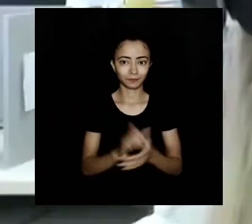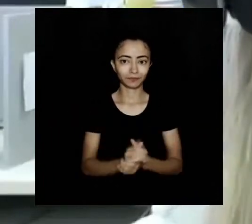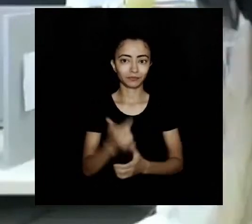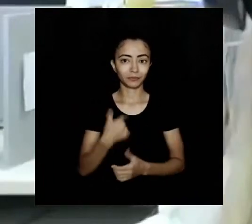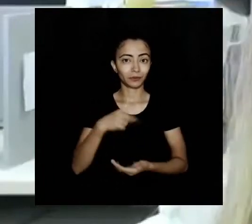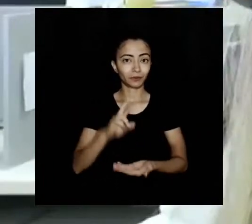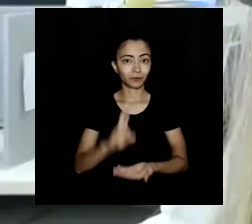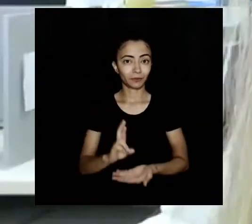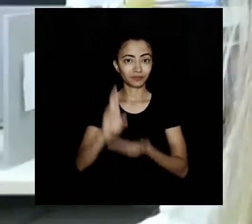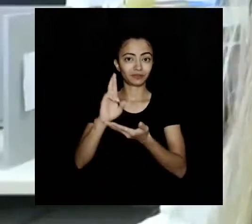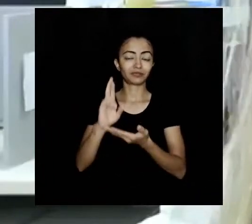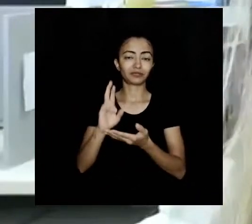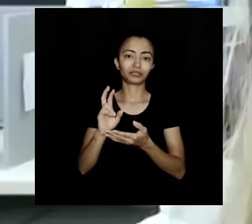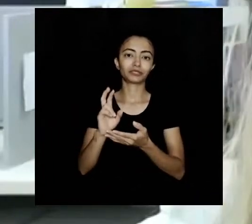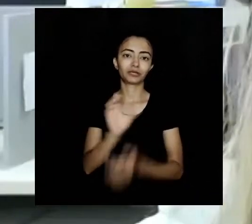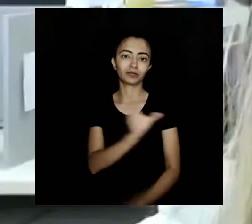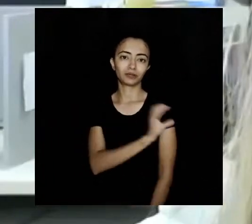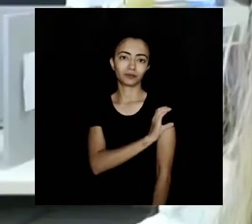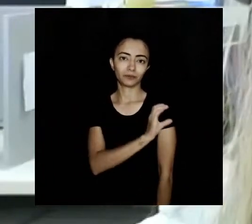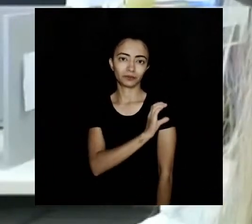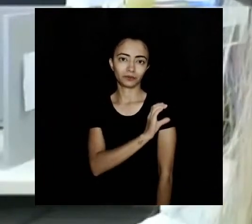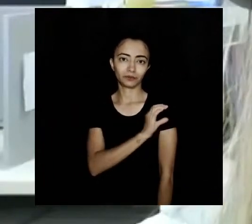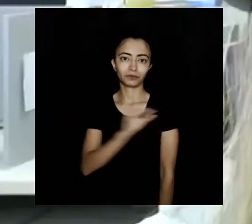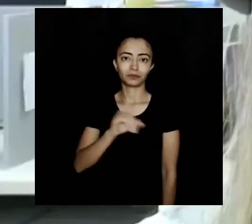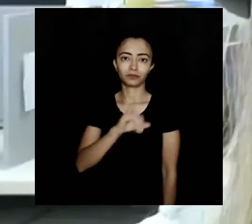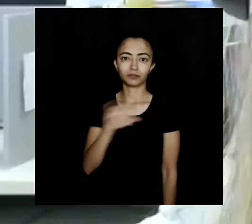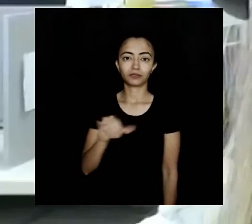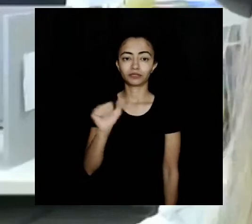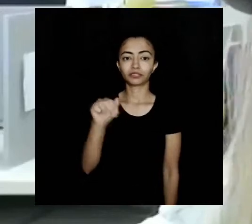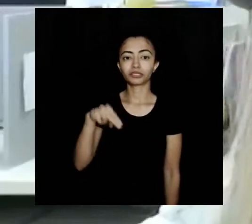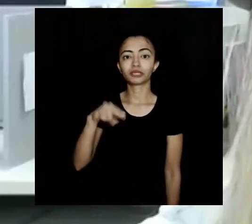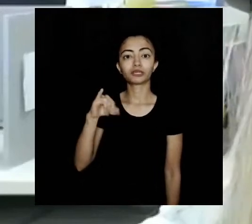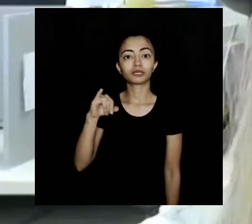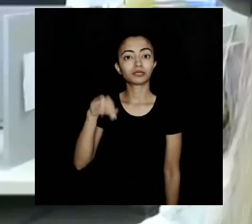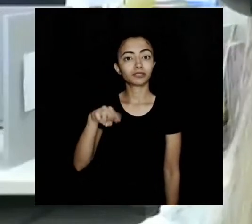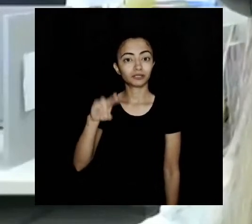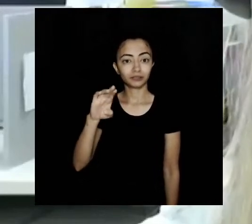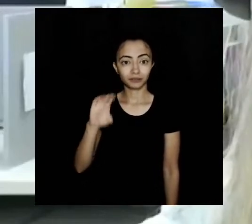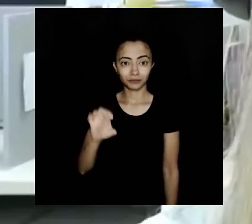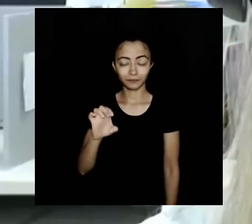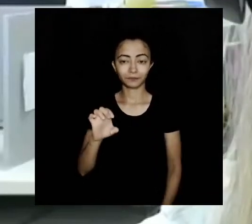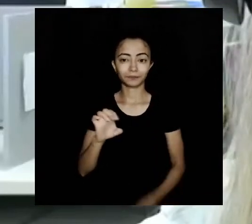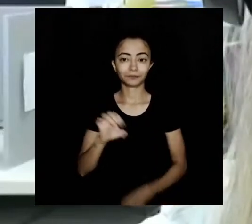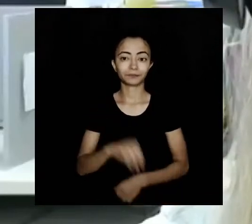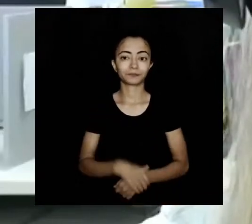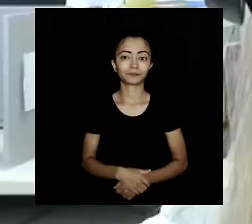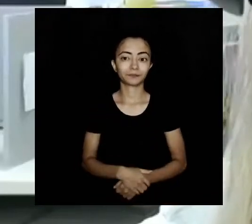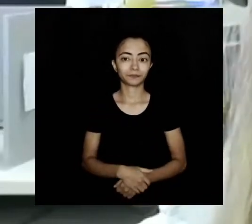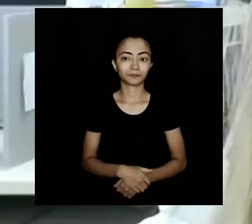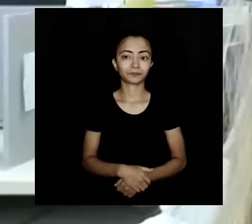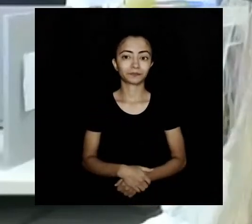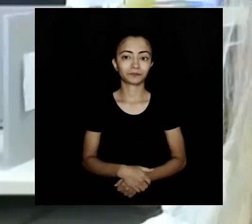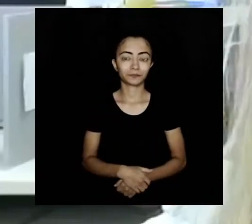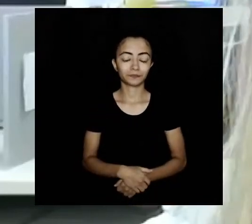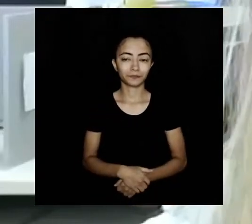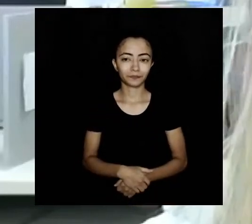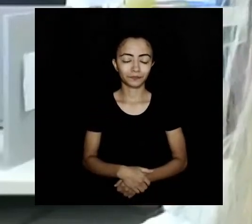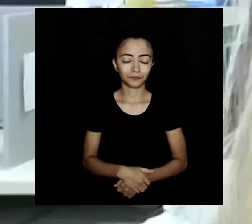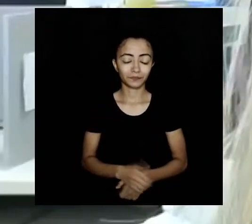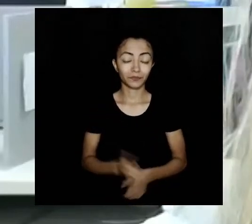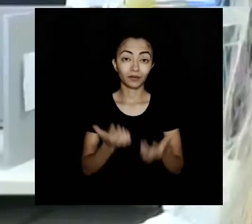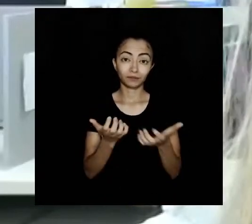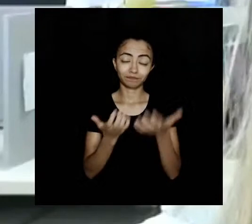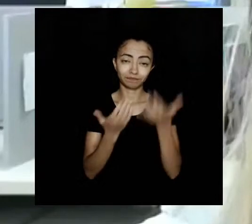Ginani, I'm going to be speaking in name of do Ministério da Saúde. Ms.